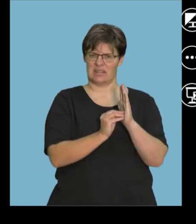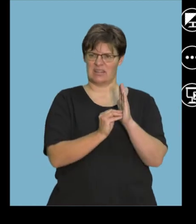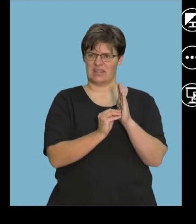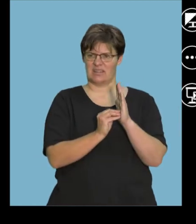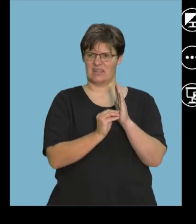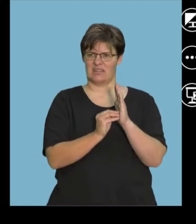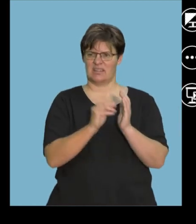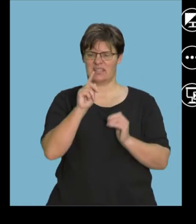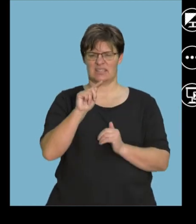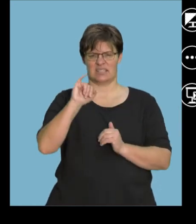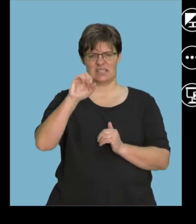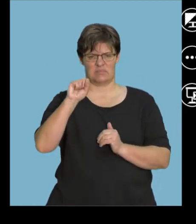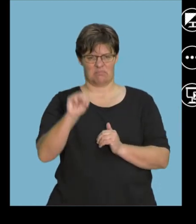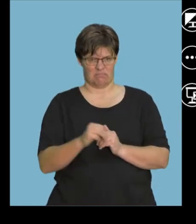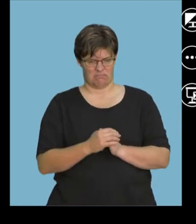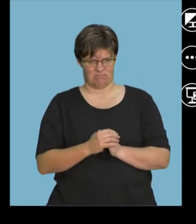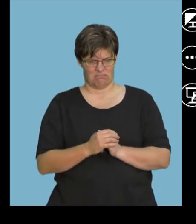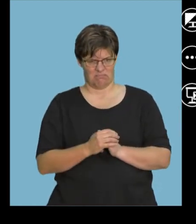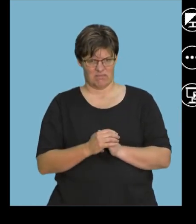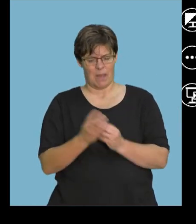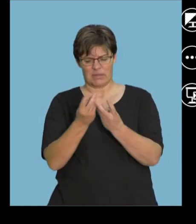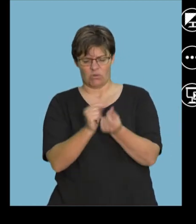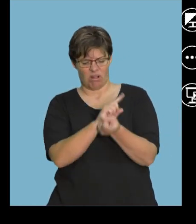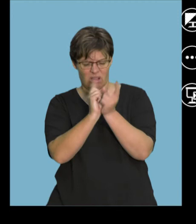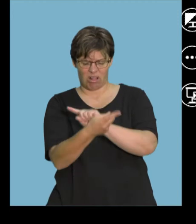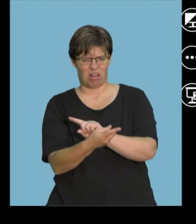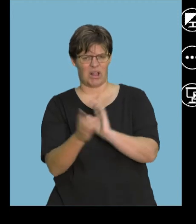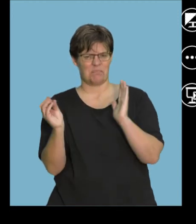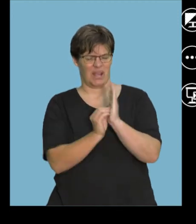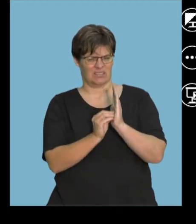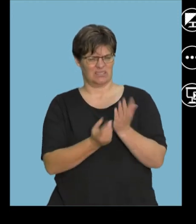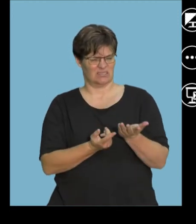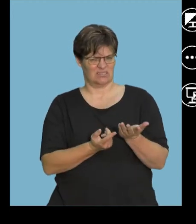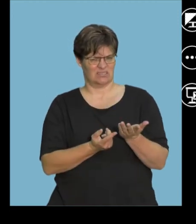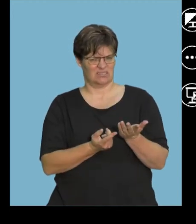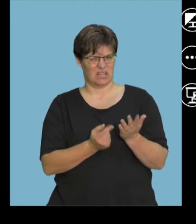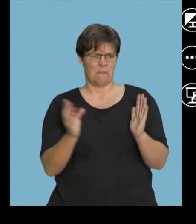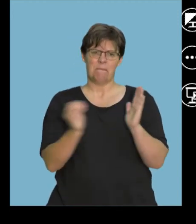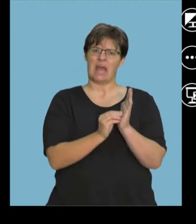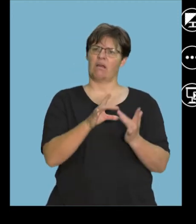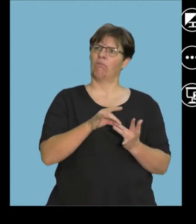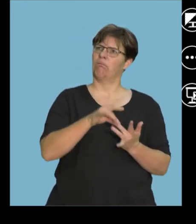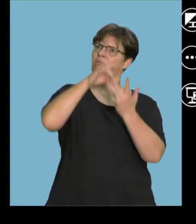does a material become a magnet? Or what's so special? What's